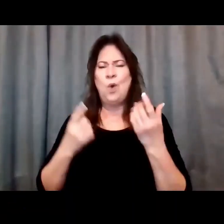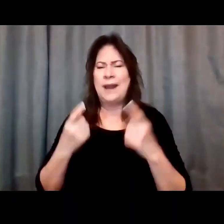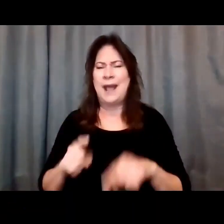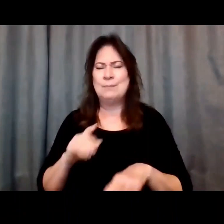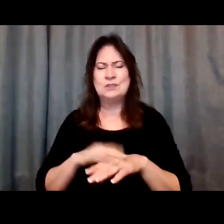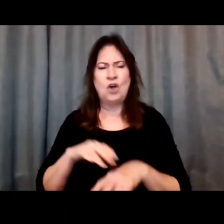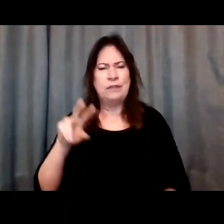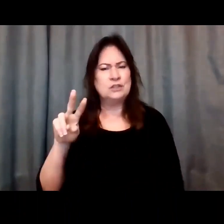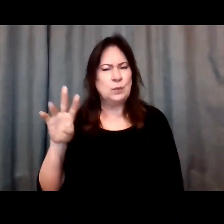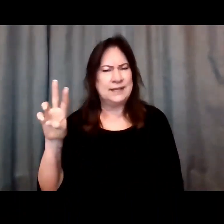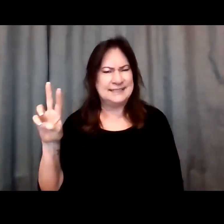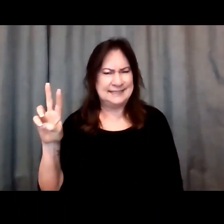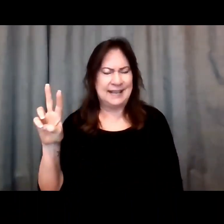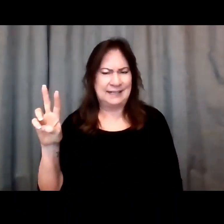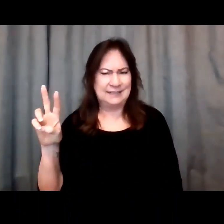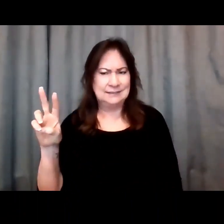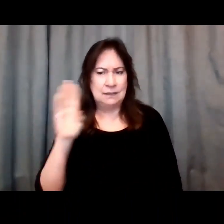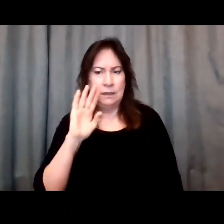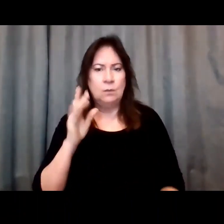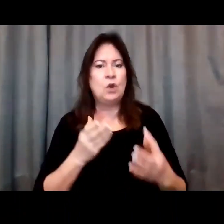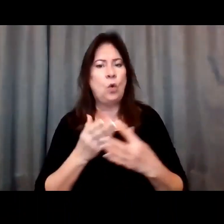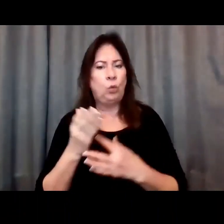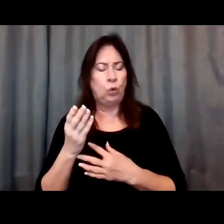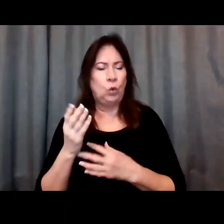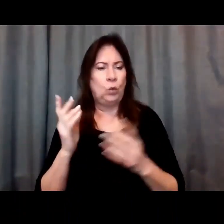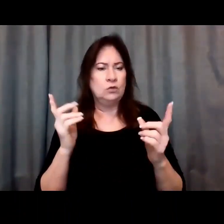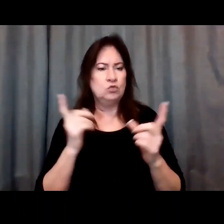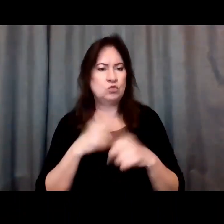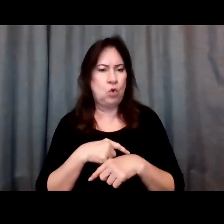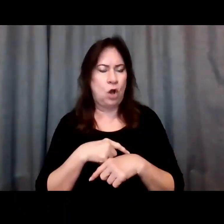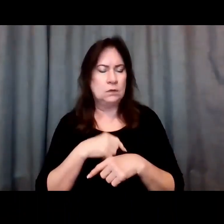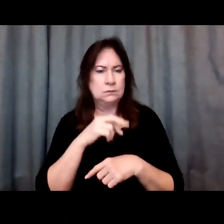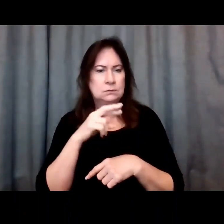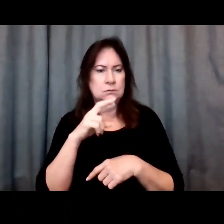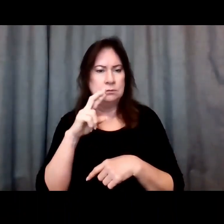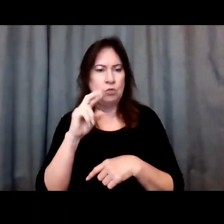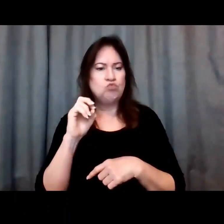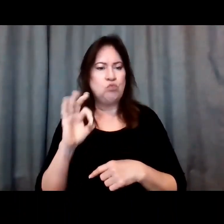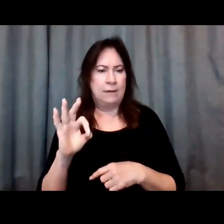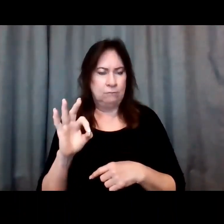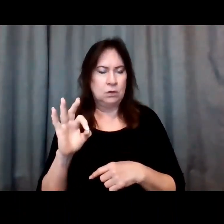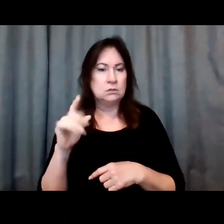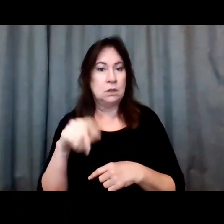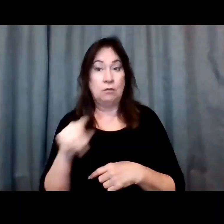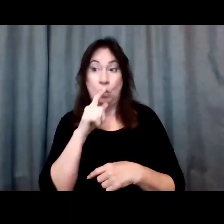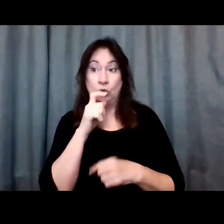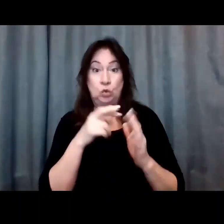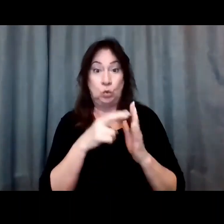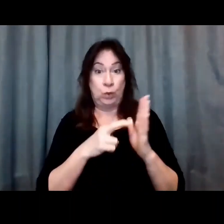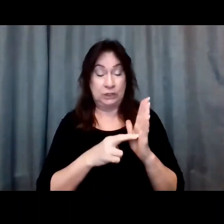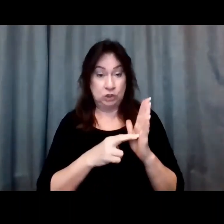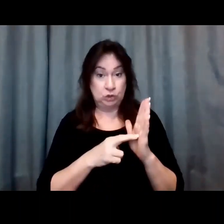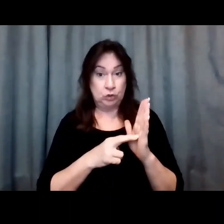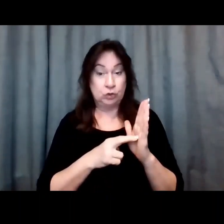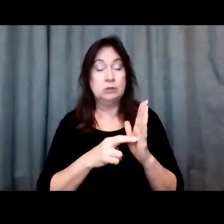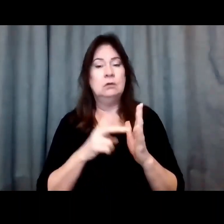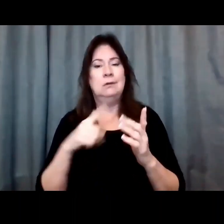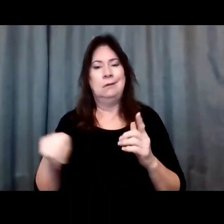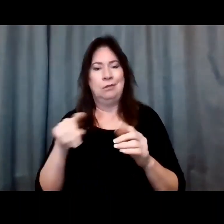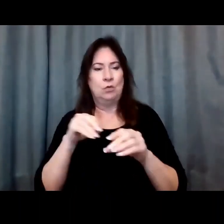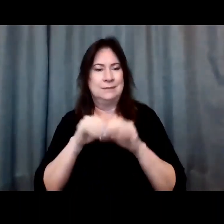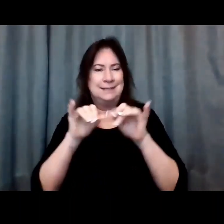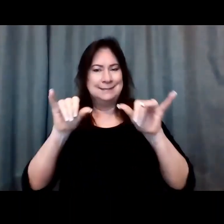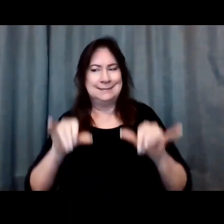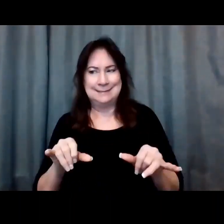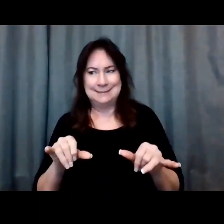We will go through and cross-reference between those who are registered and those who are in the system